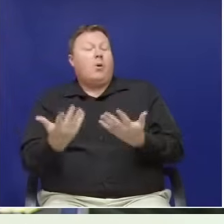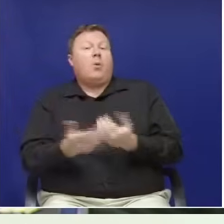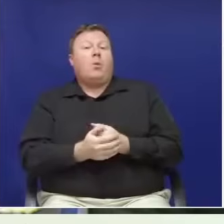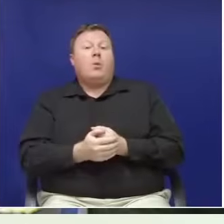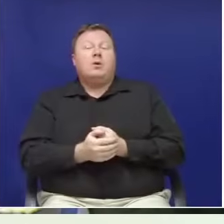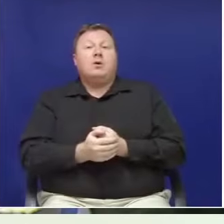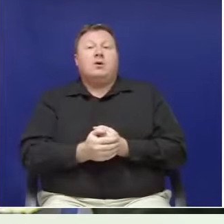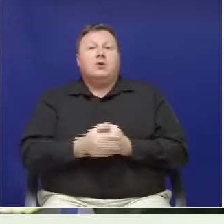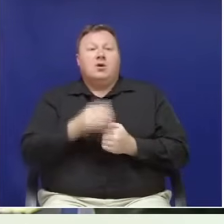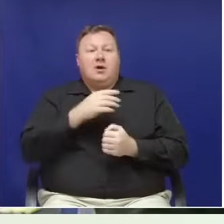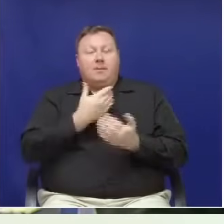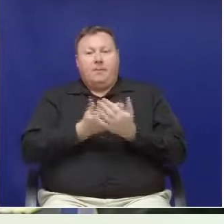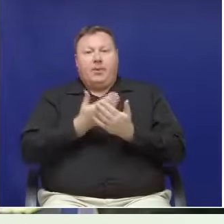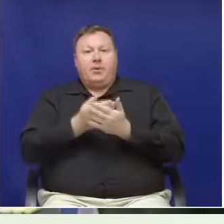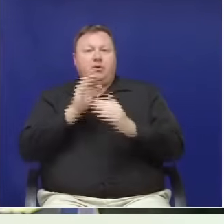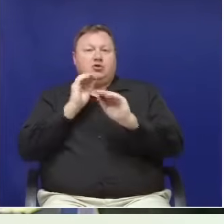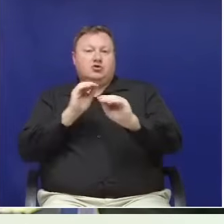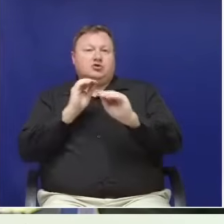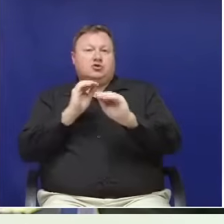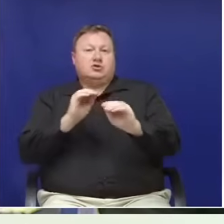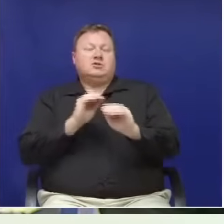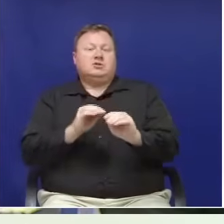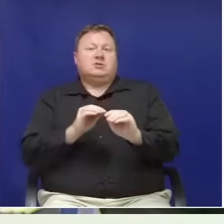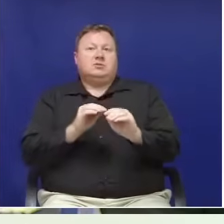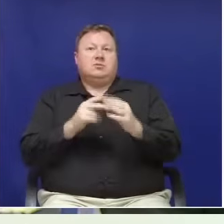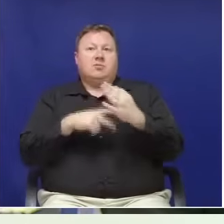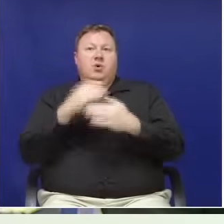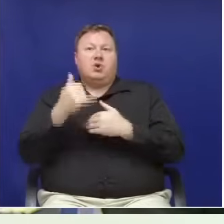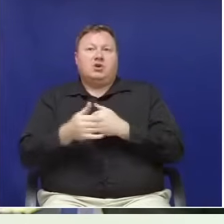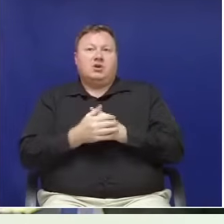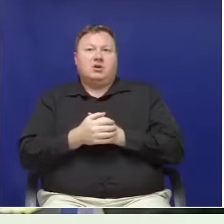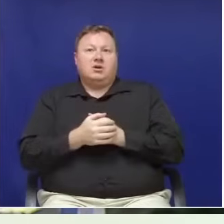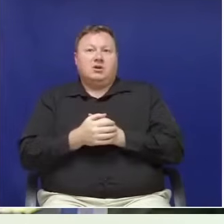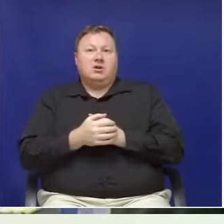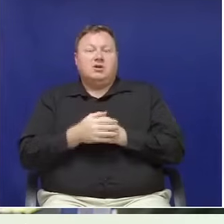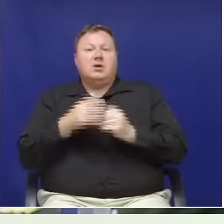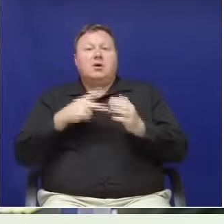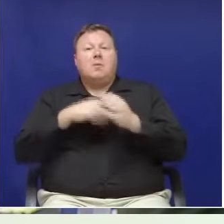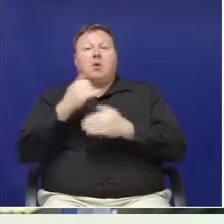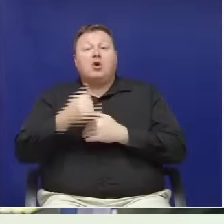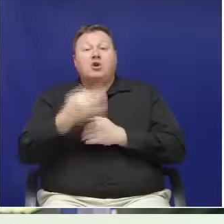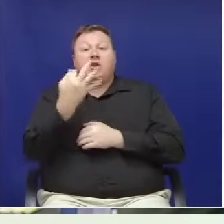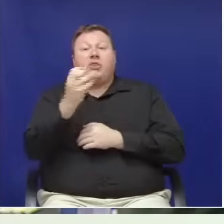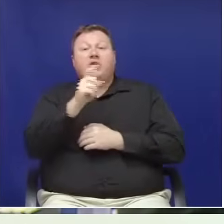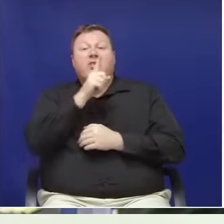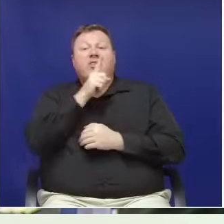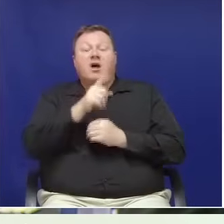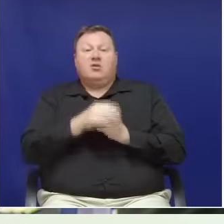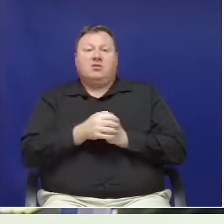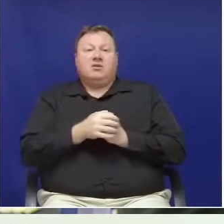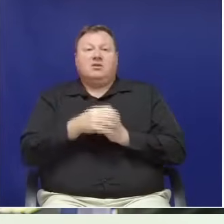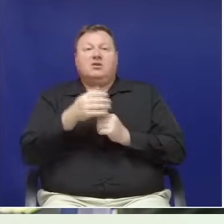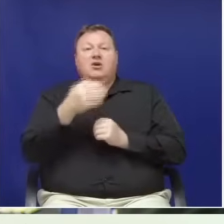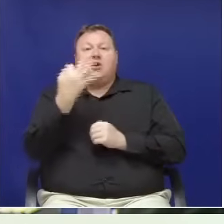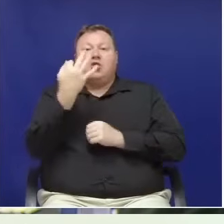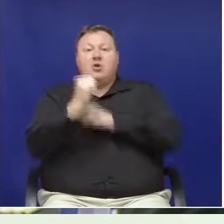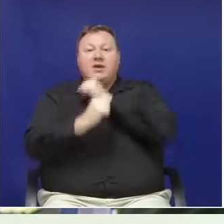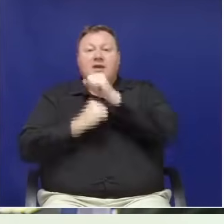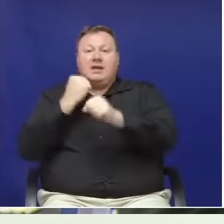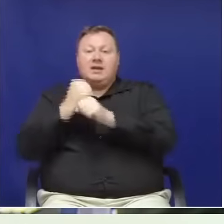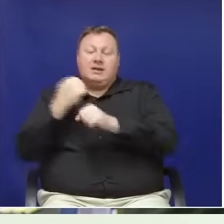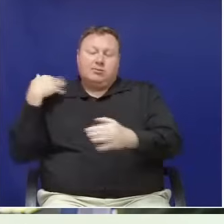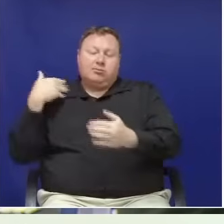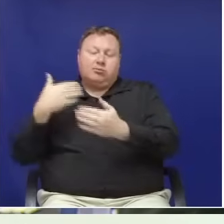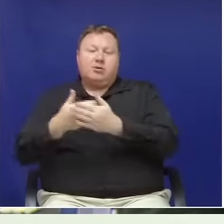we can train this project, which we call Project 30,000. For the past 3 years, we were able